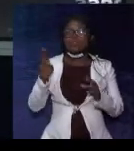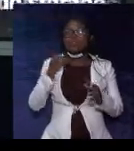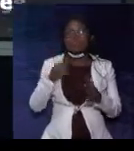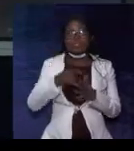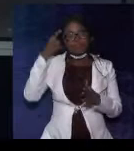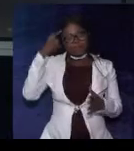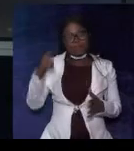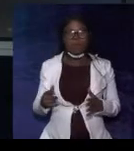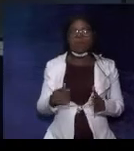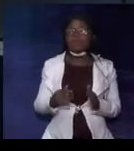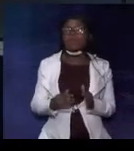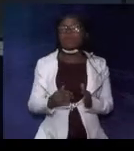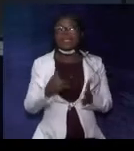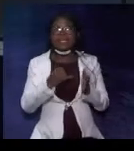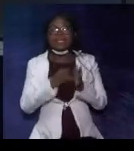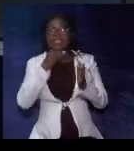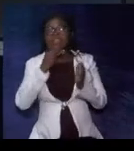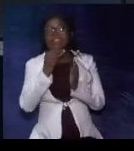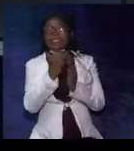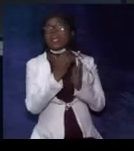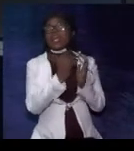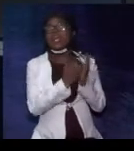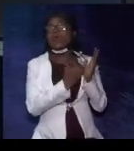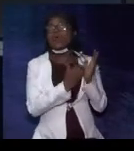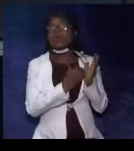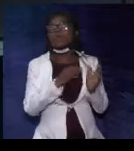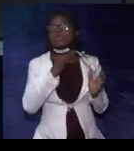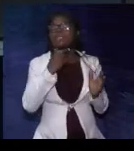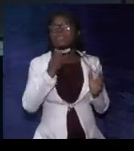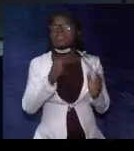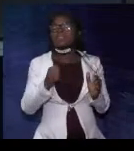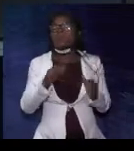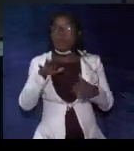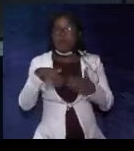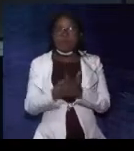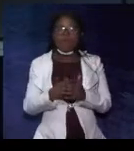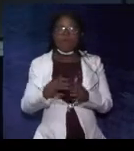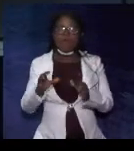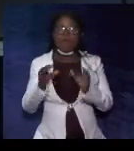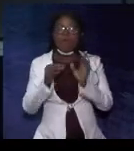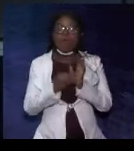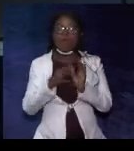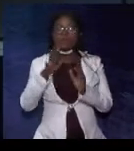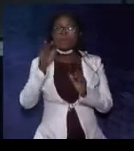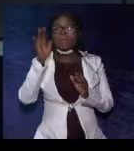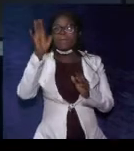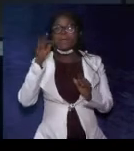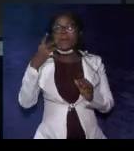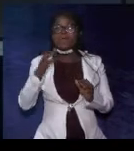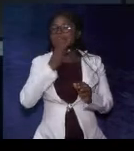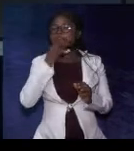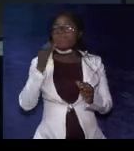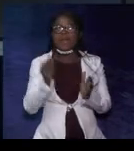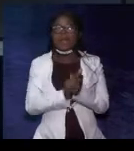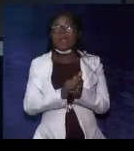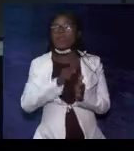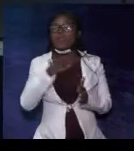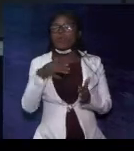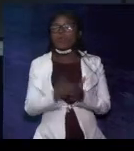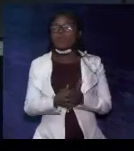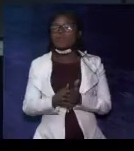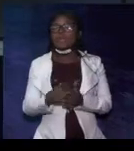farm inventory record for? It's a record of all assets owned by the farmer and the